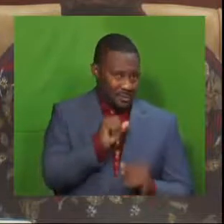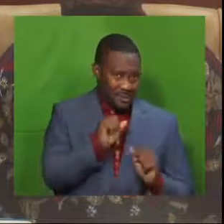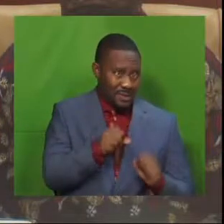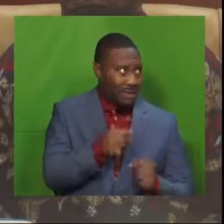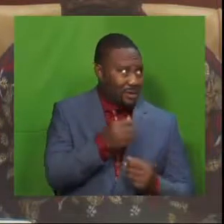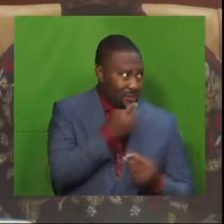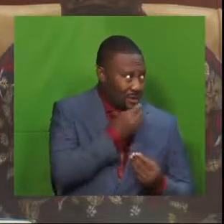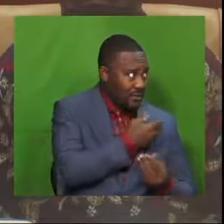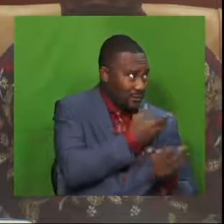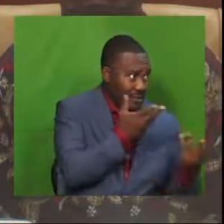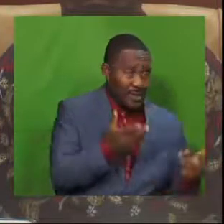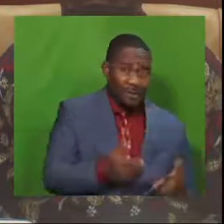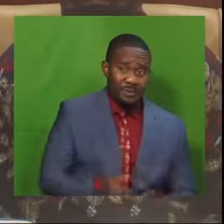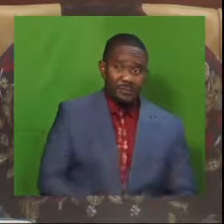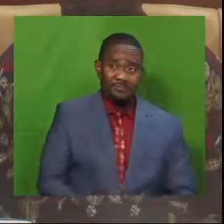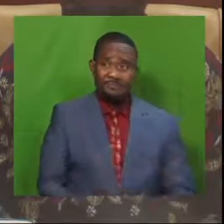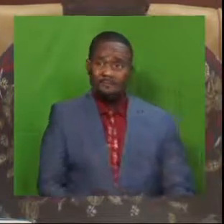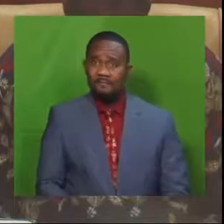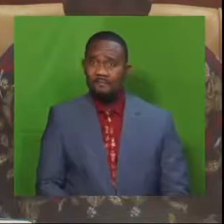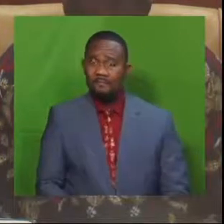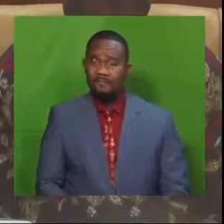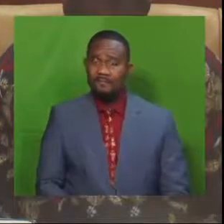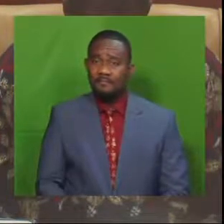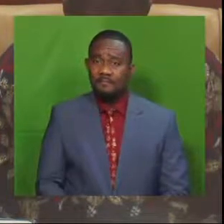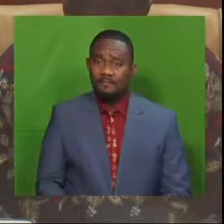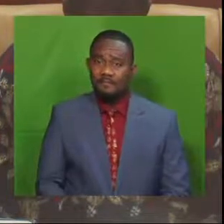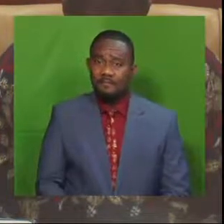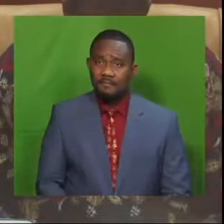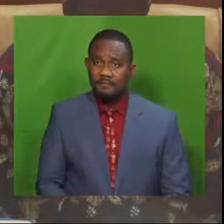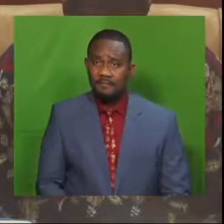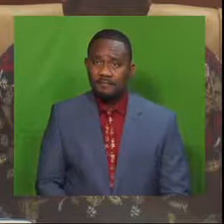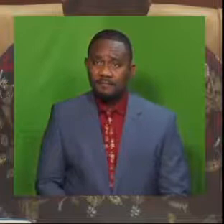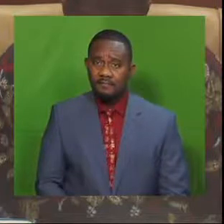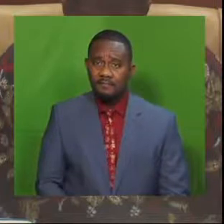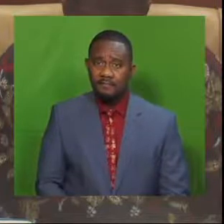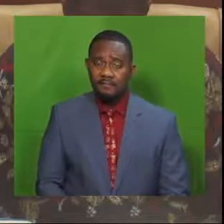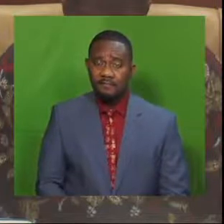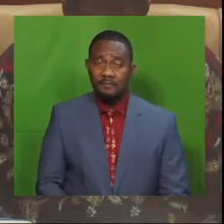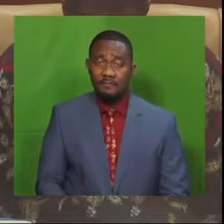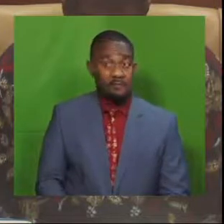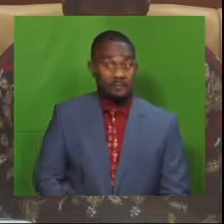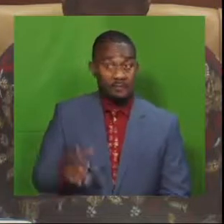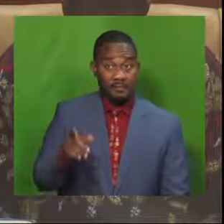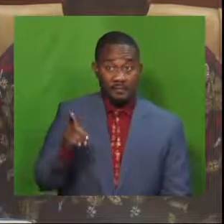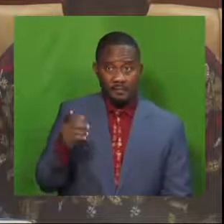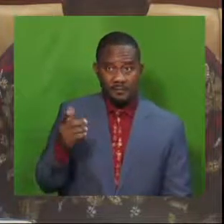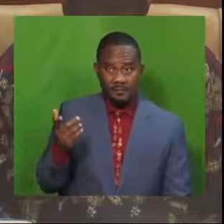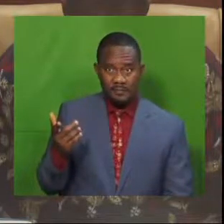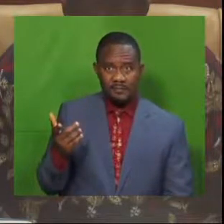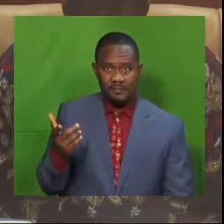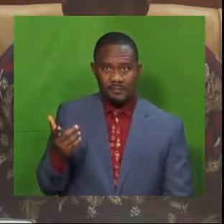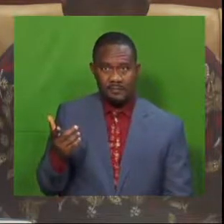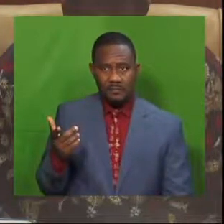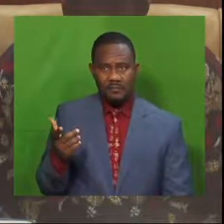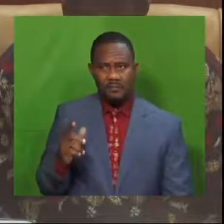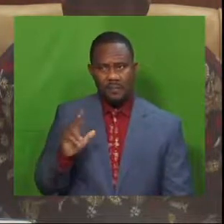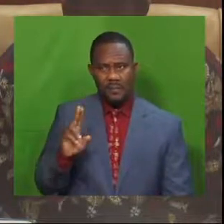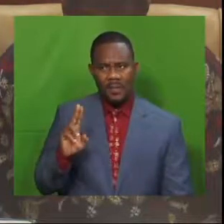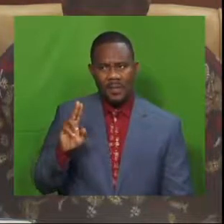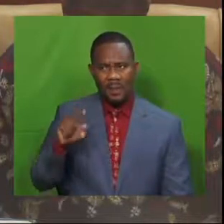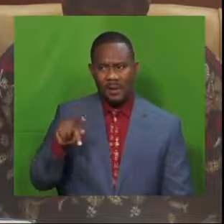them. Because the question the Honorable Member just raised, the distinguished member from Upper